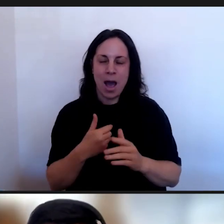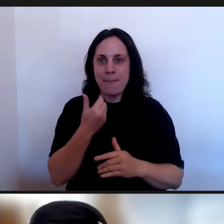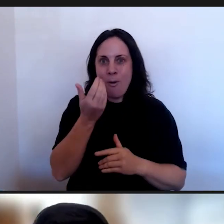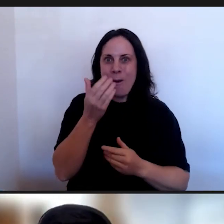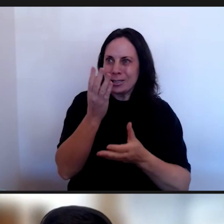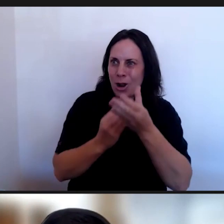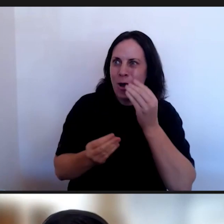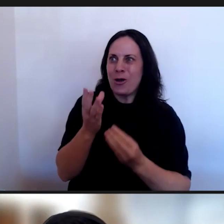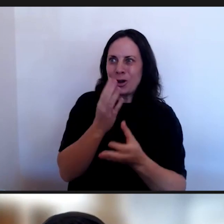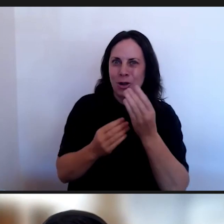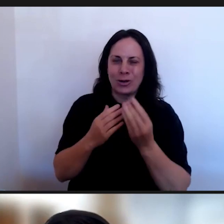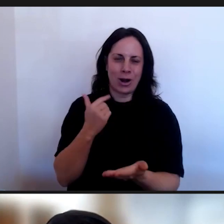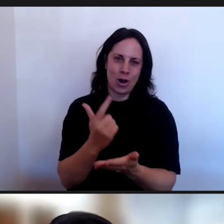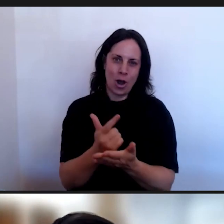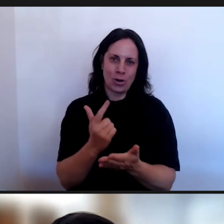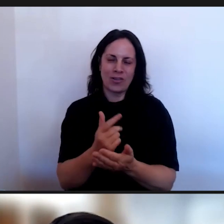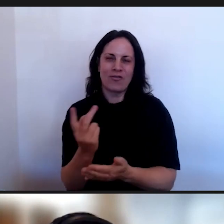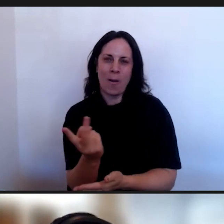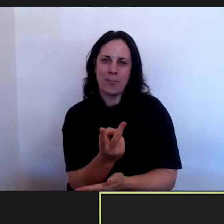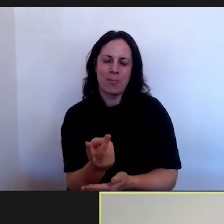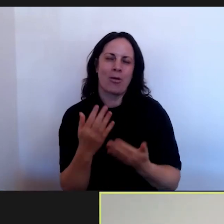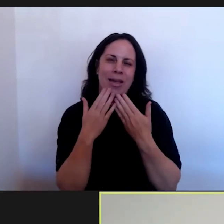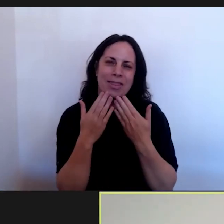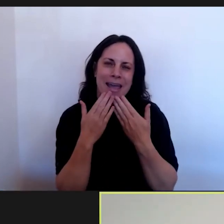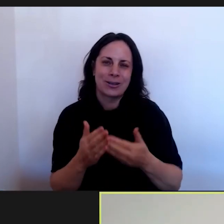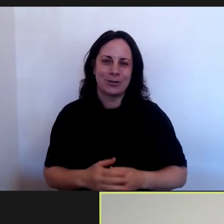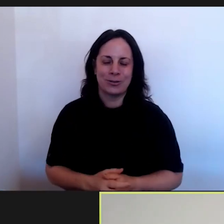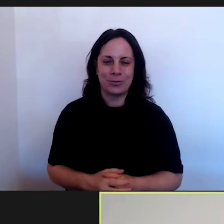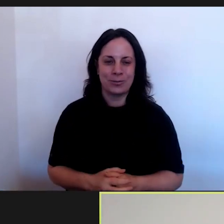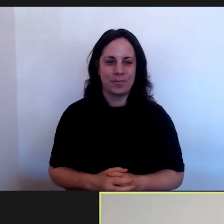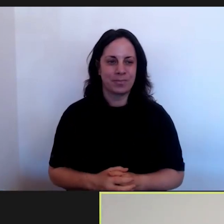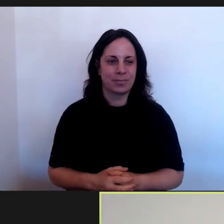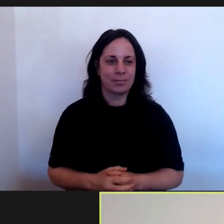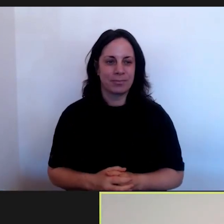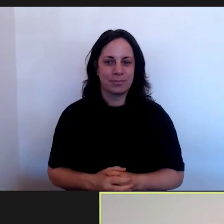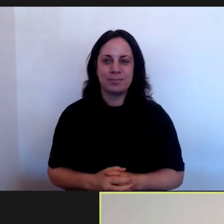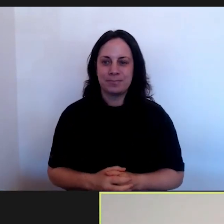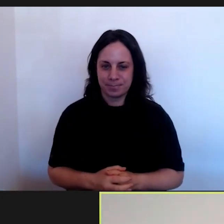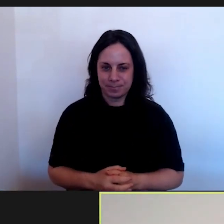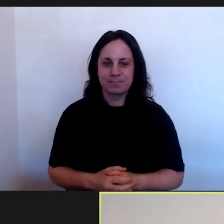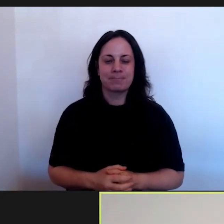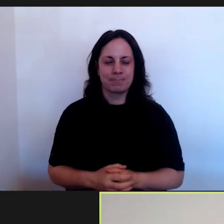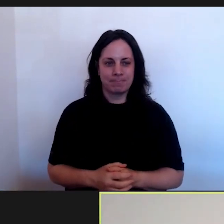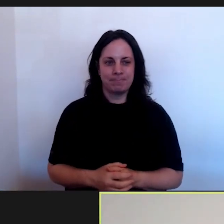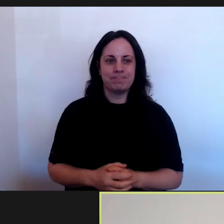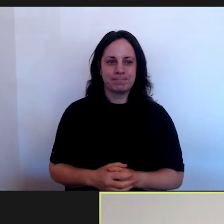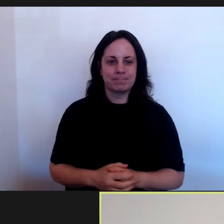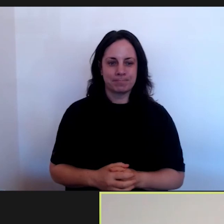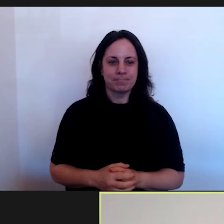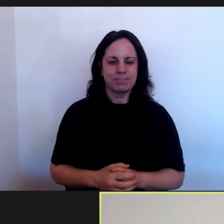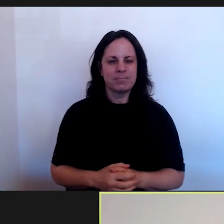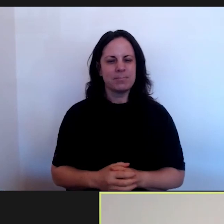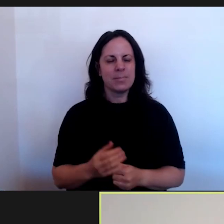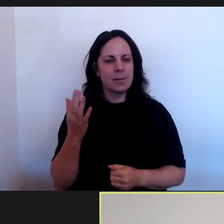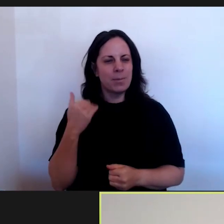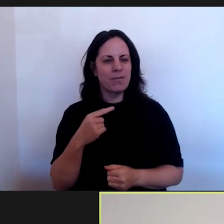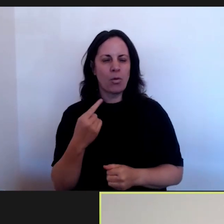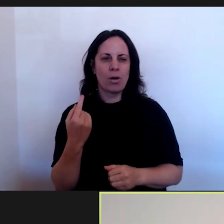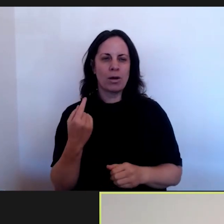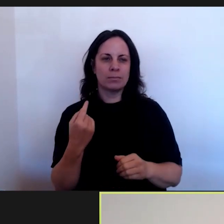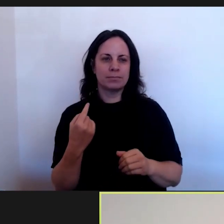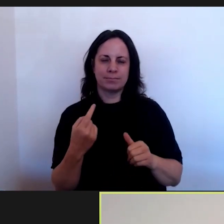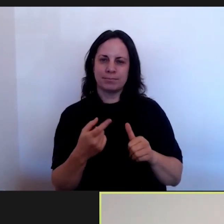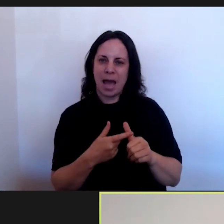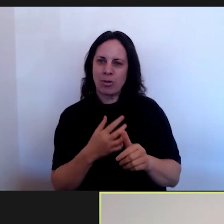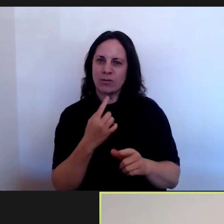appreciate your insights. I just wanted to pick up on Hafsa's point about knowing your space. I think it's so important in this